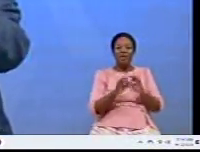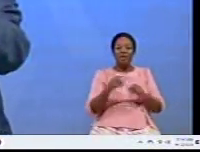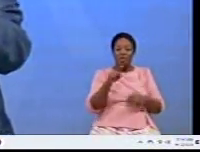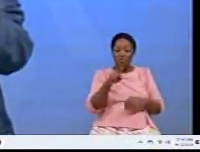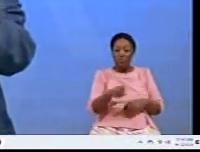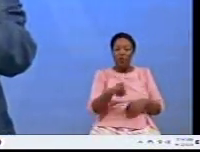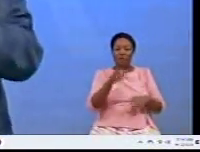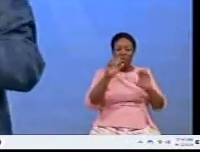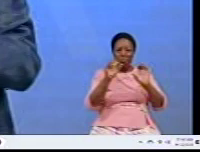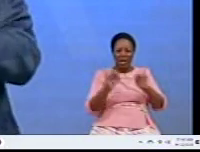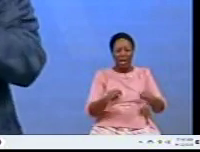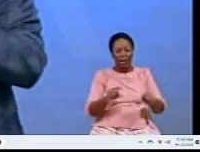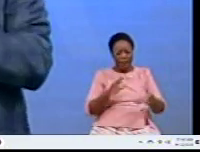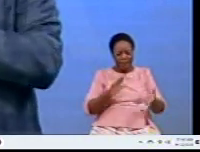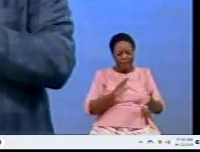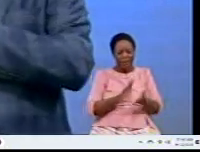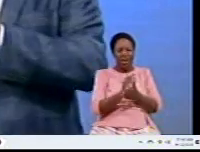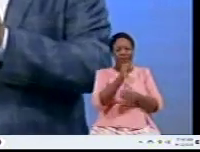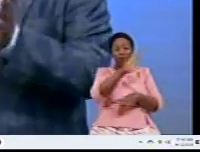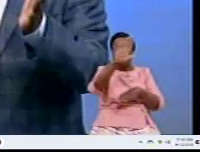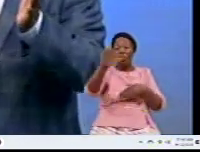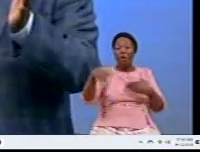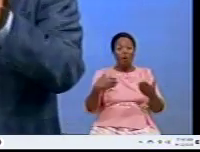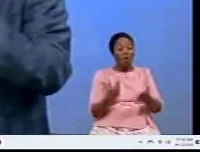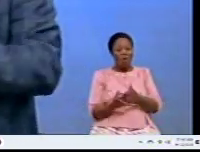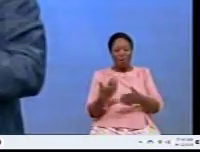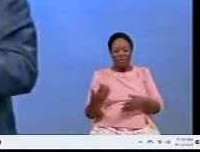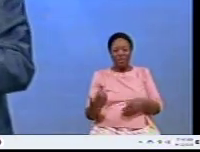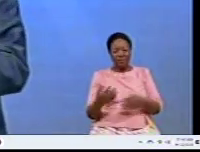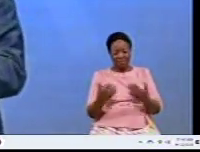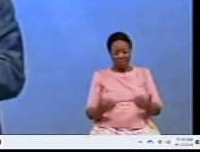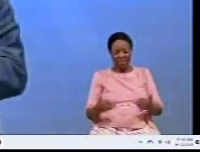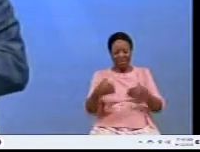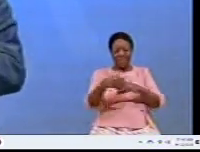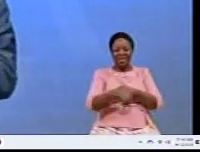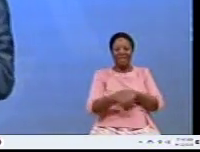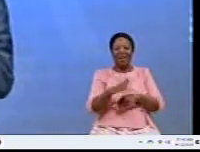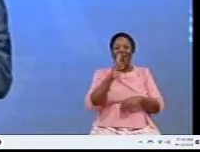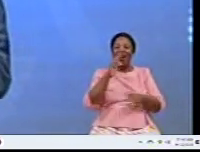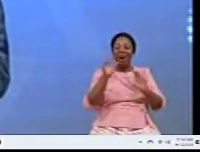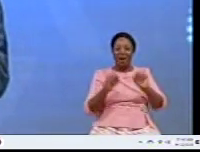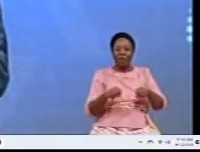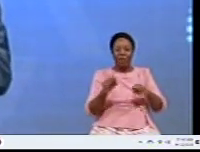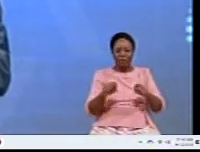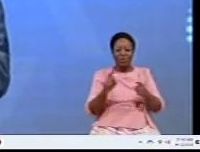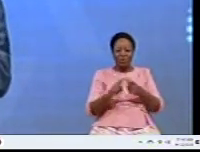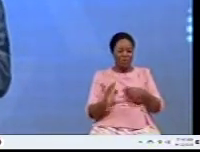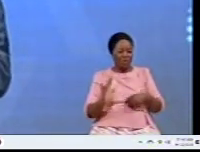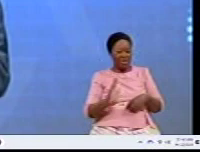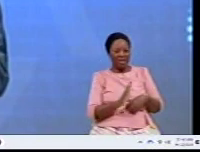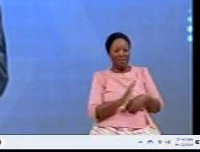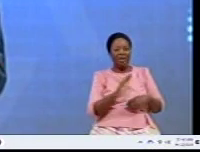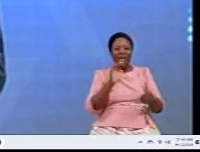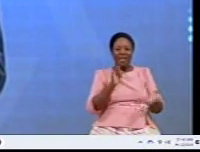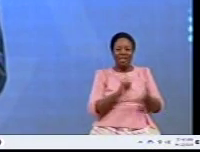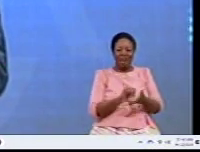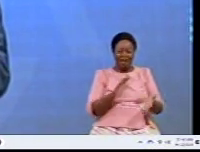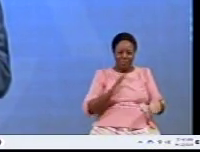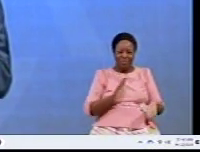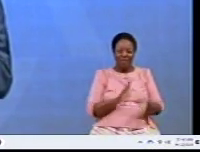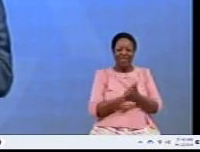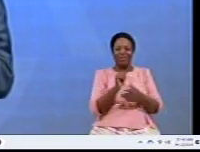canst believe, all things tonight are possible to him that